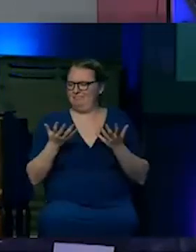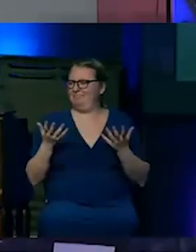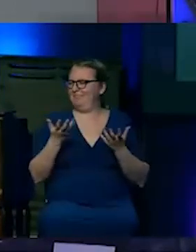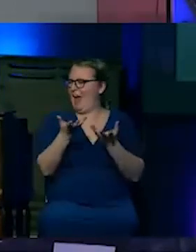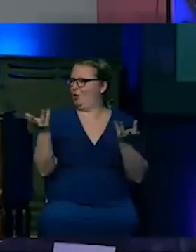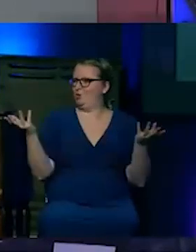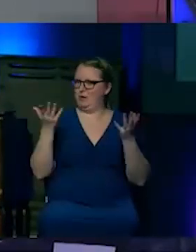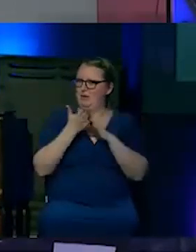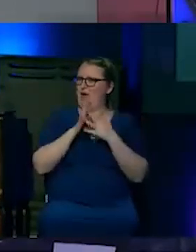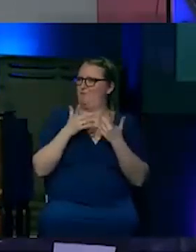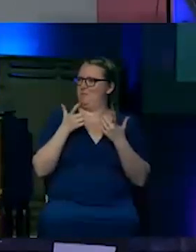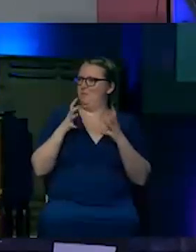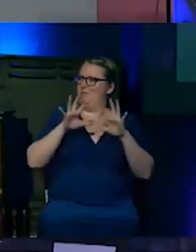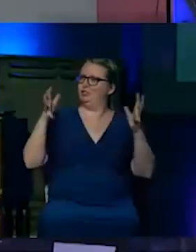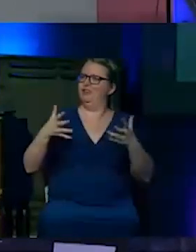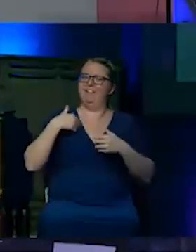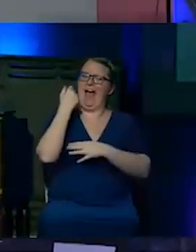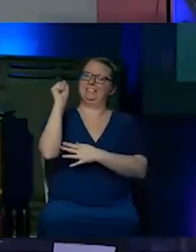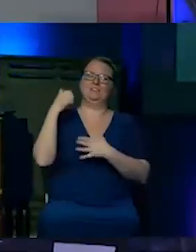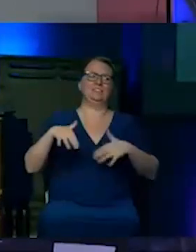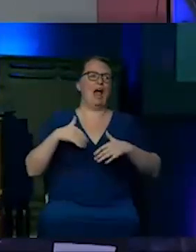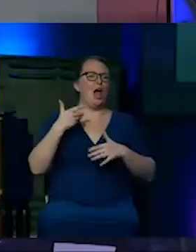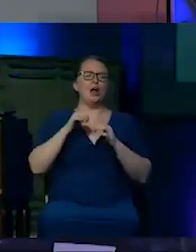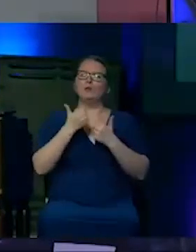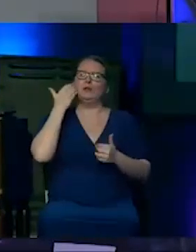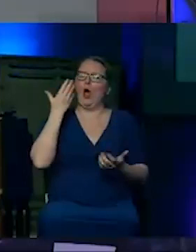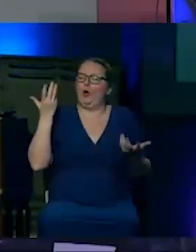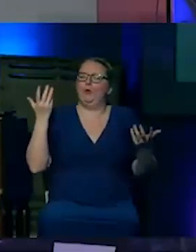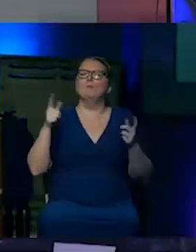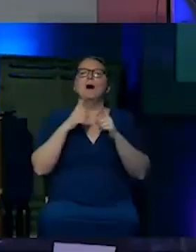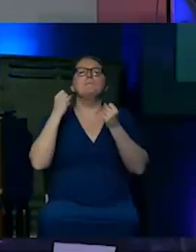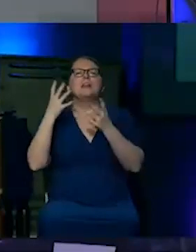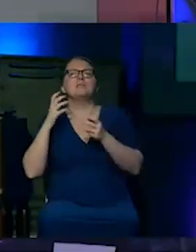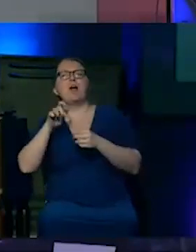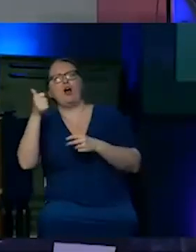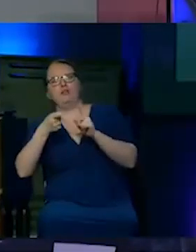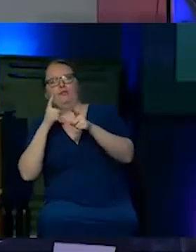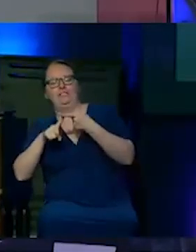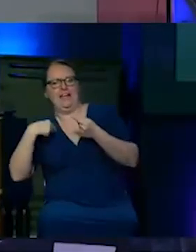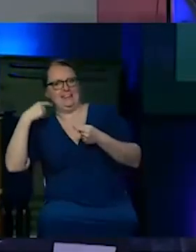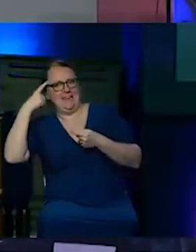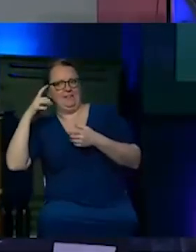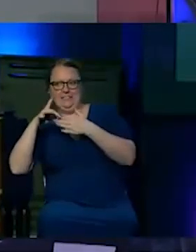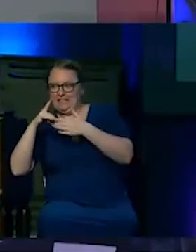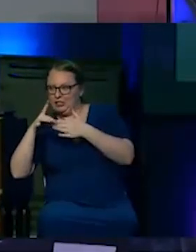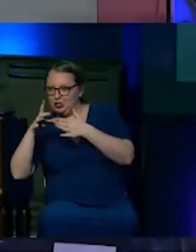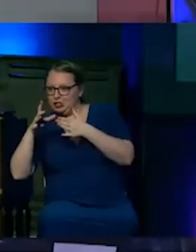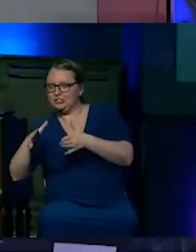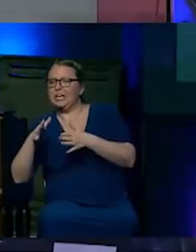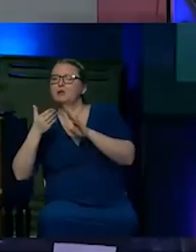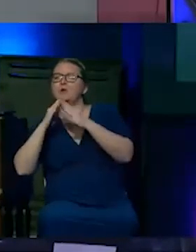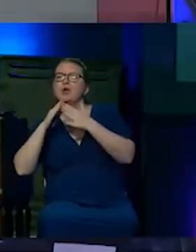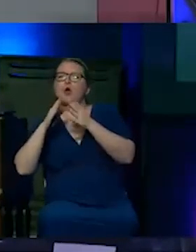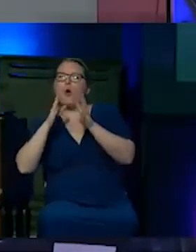like activists? Who knows? Okay. I know this was true for me and many of my other friends who I think of as the leaders and community organizers in